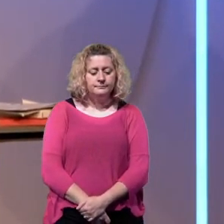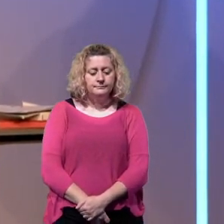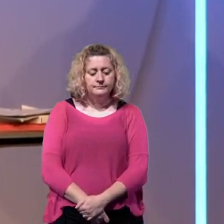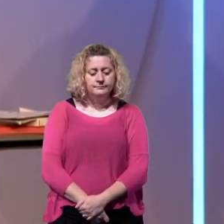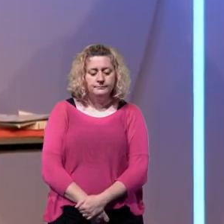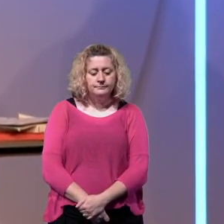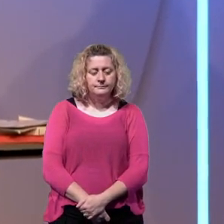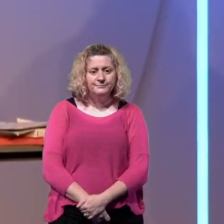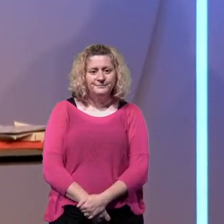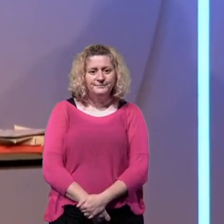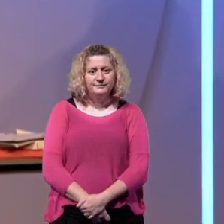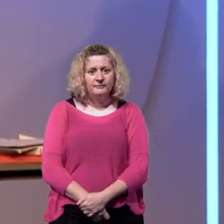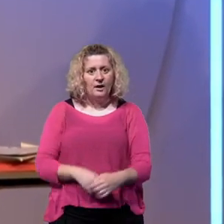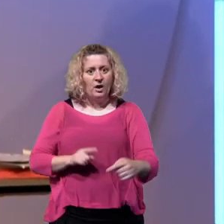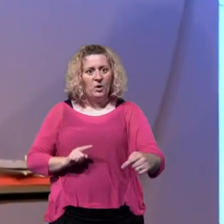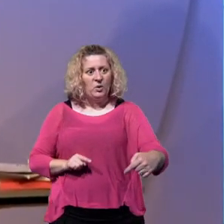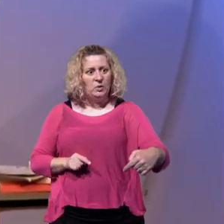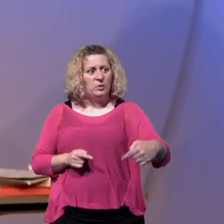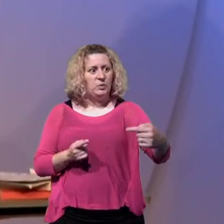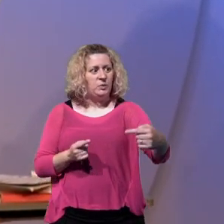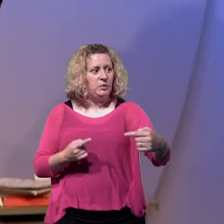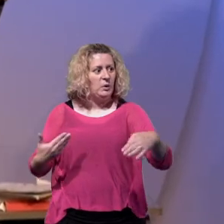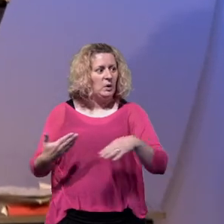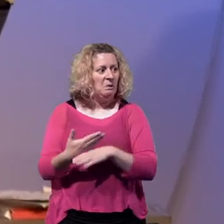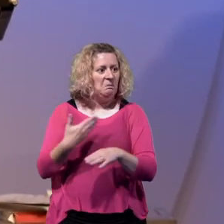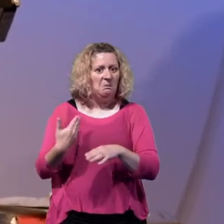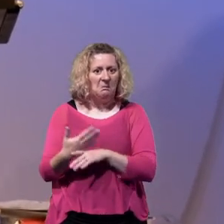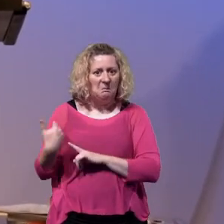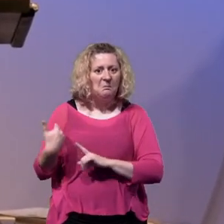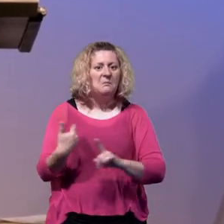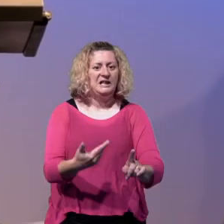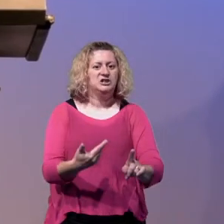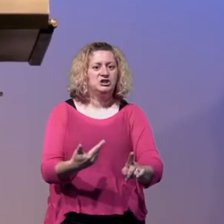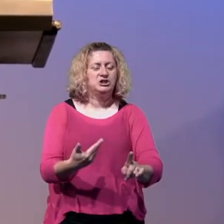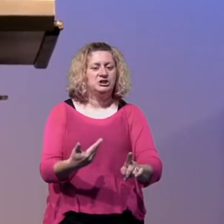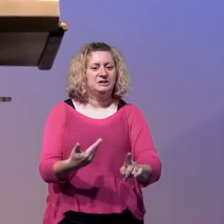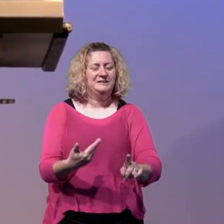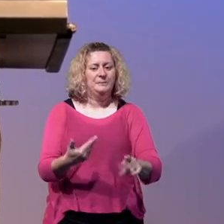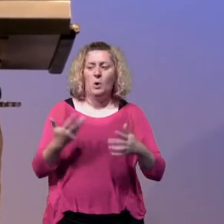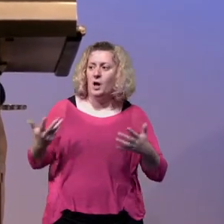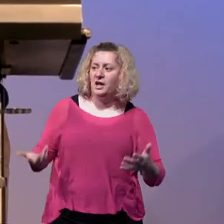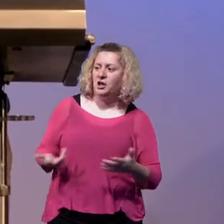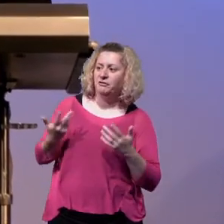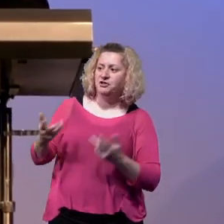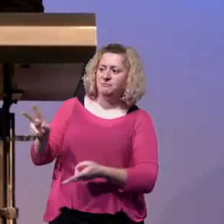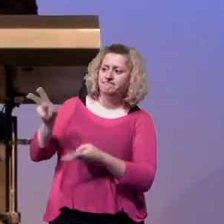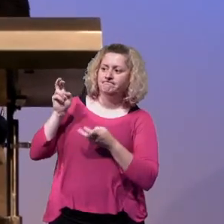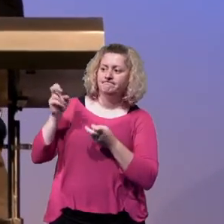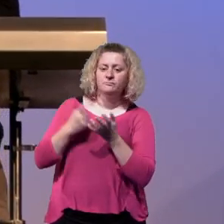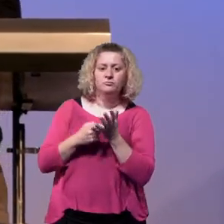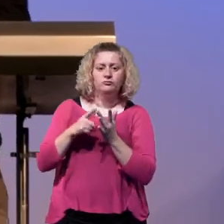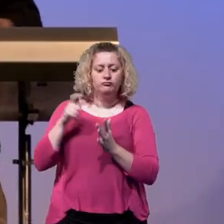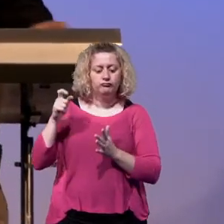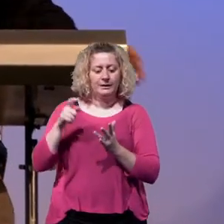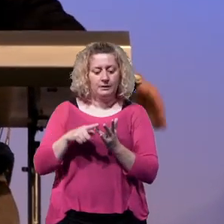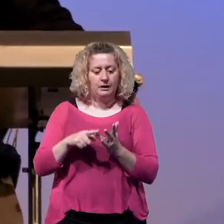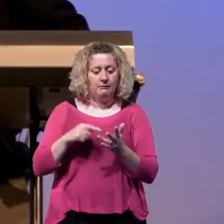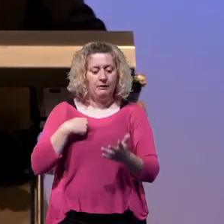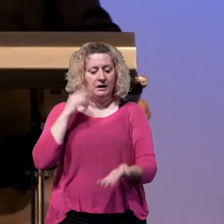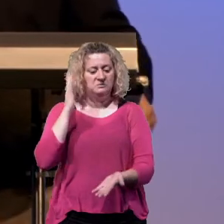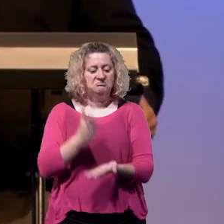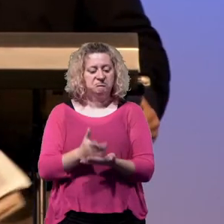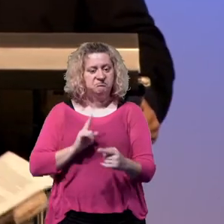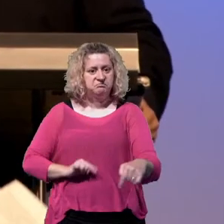Well, it's a challenge, isn't it, to be on mission? But it's so encouraging to hear Rico speak, and I certainly have been challenged.